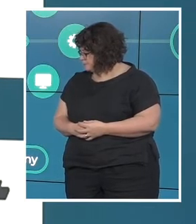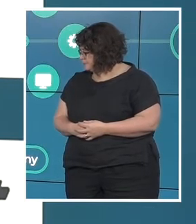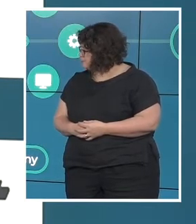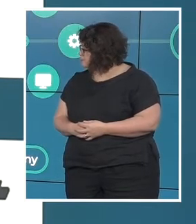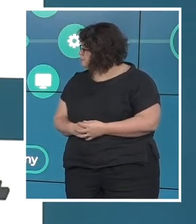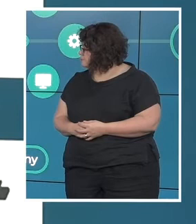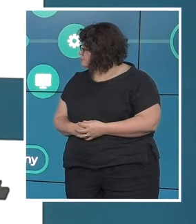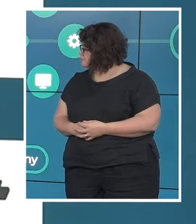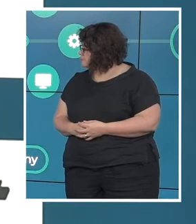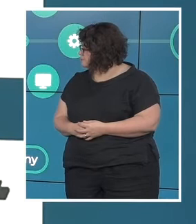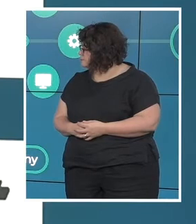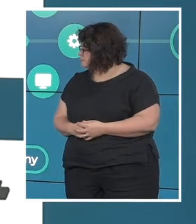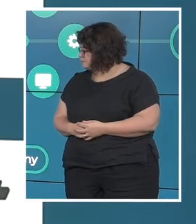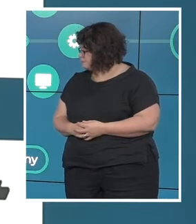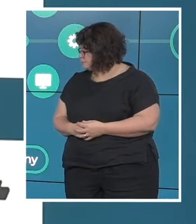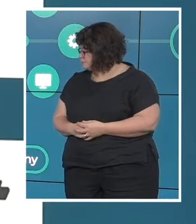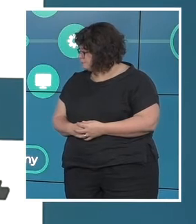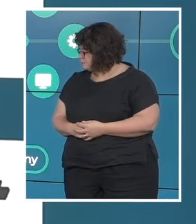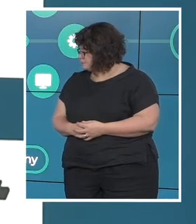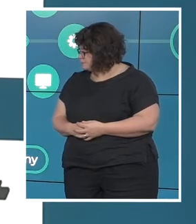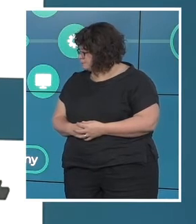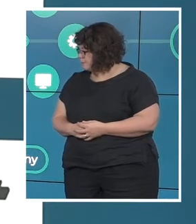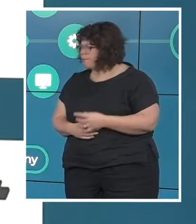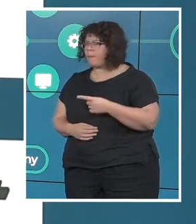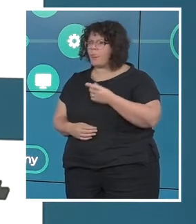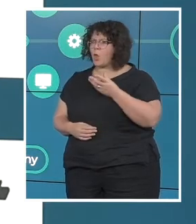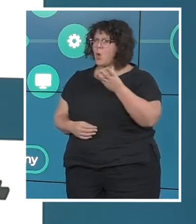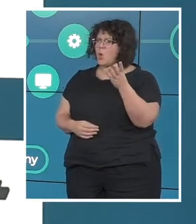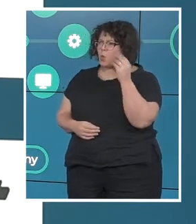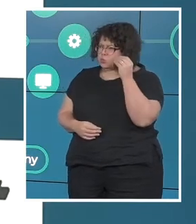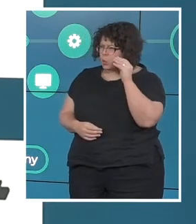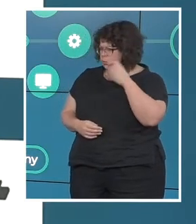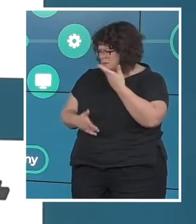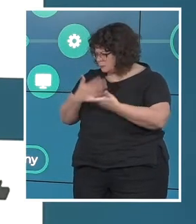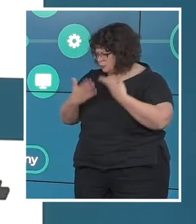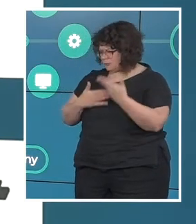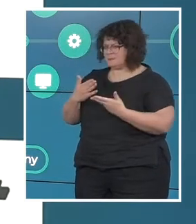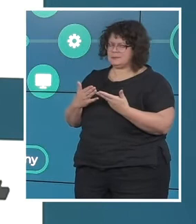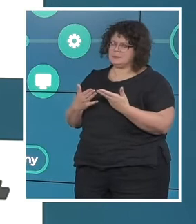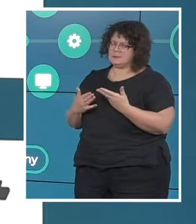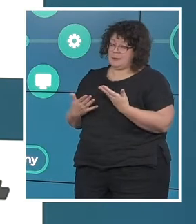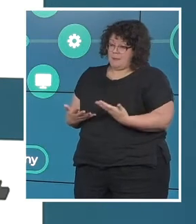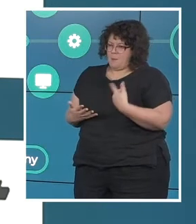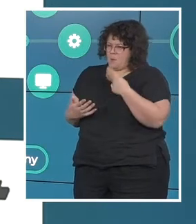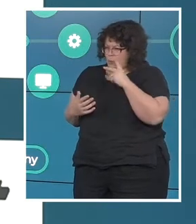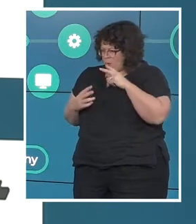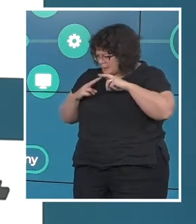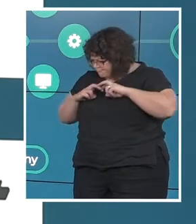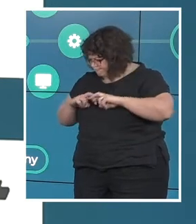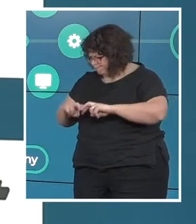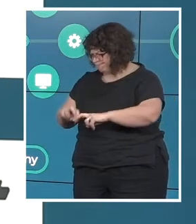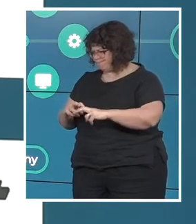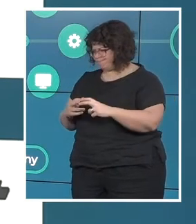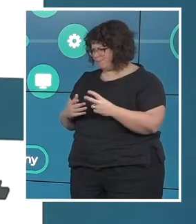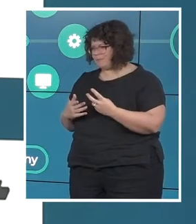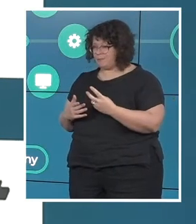we're looking into internally. It's definitely going to be helpful, but at the moment we're still in the research kind of level